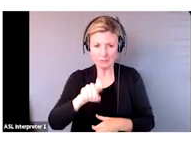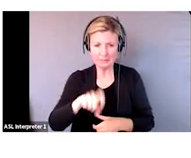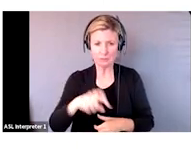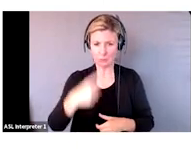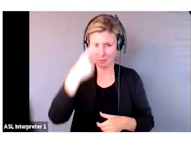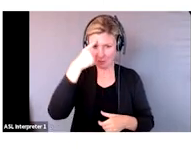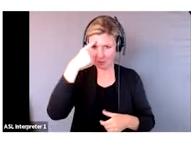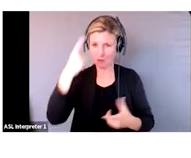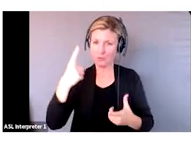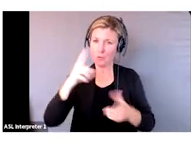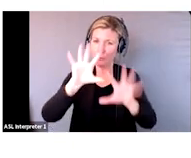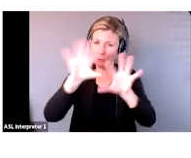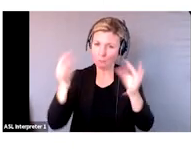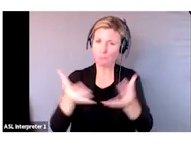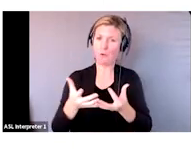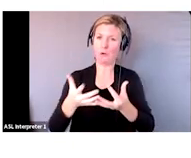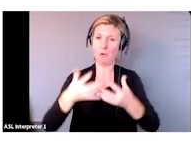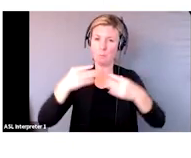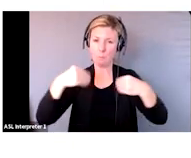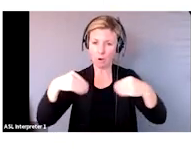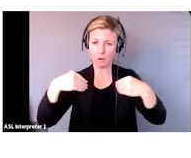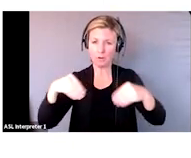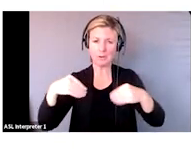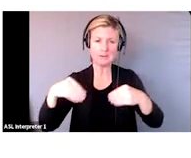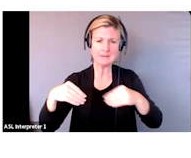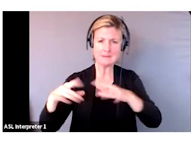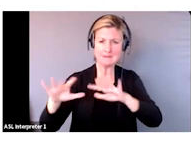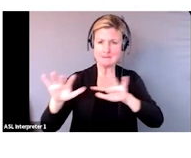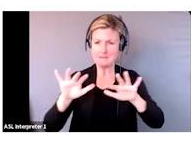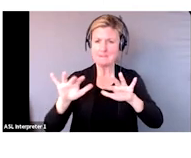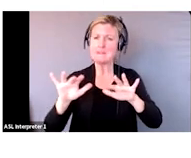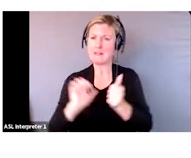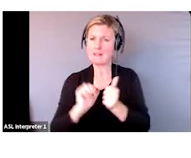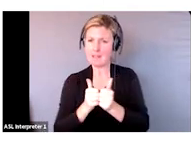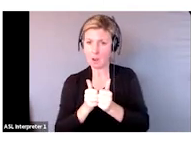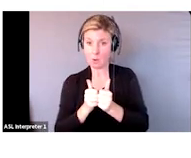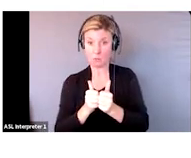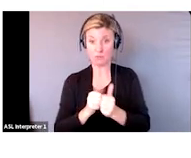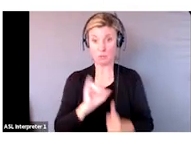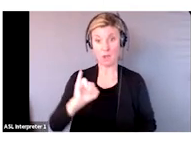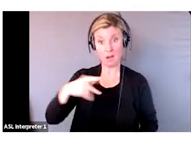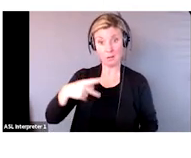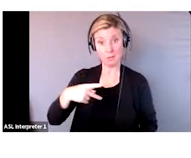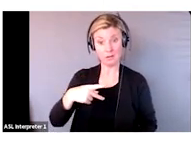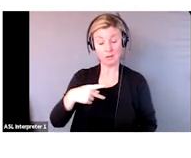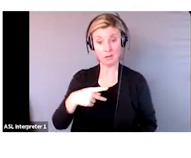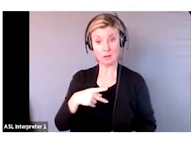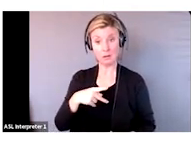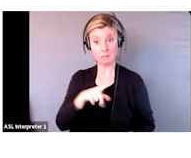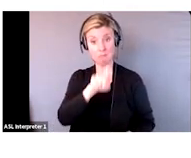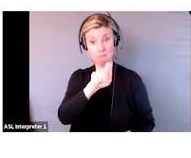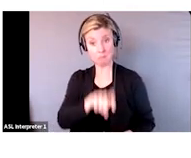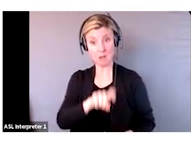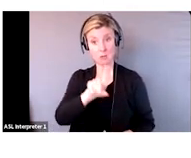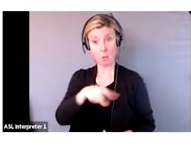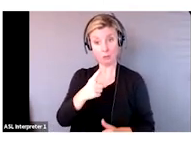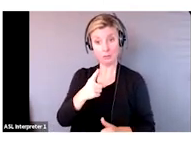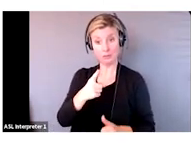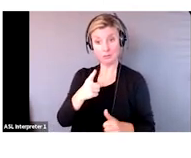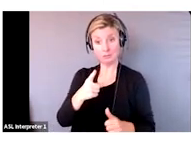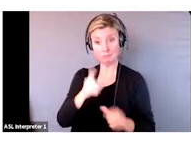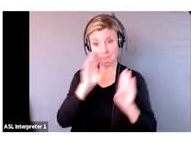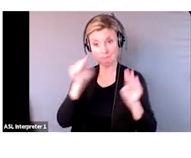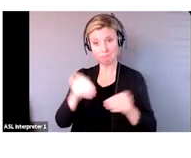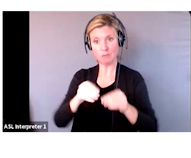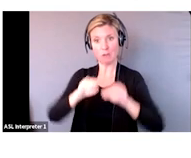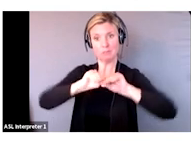that you have that could, some of the IP doesn't necessarily have to pertain to bringing your product to market. It just can